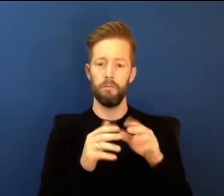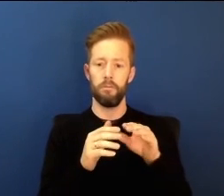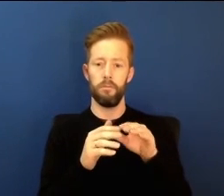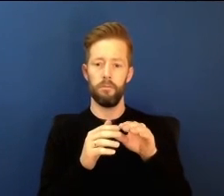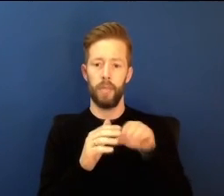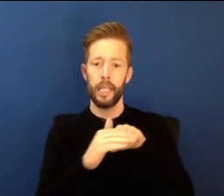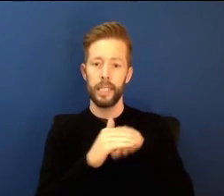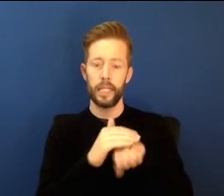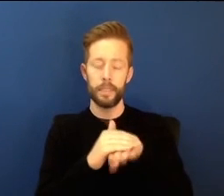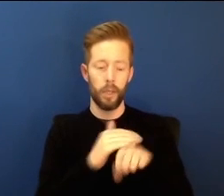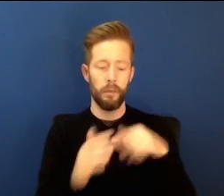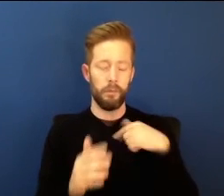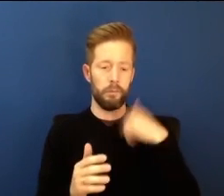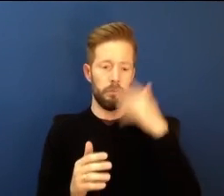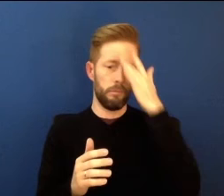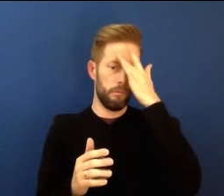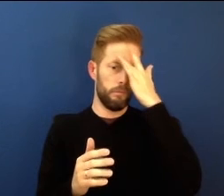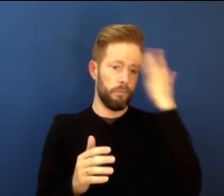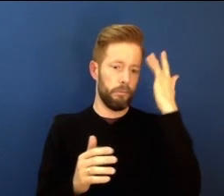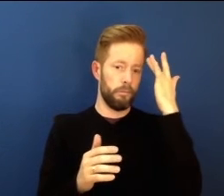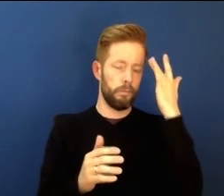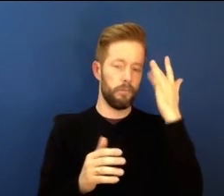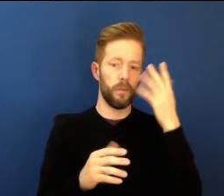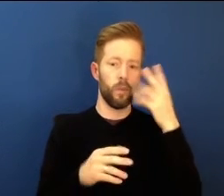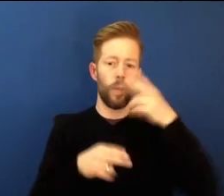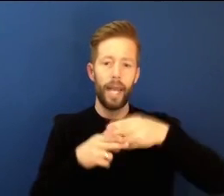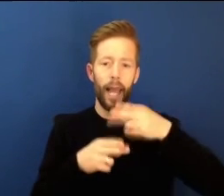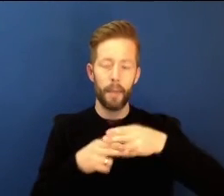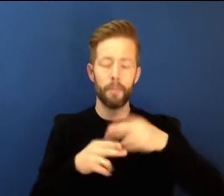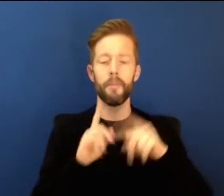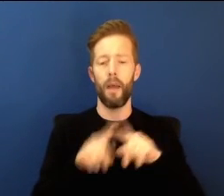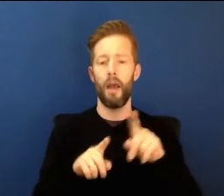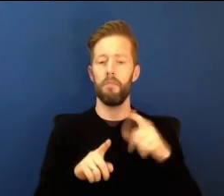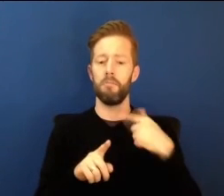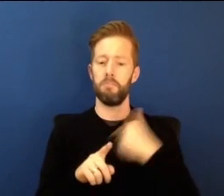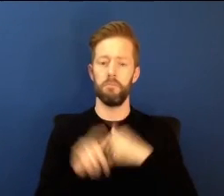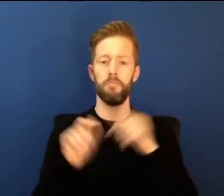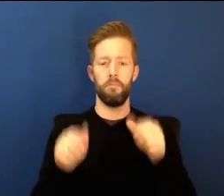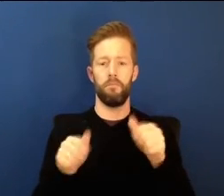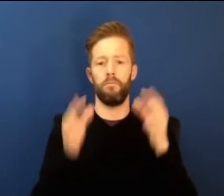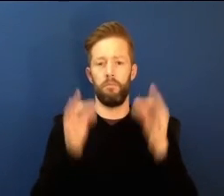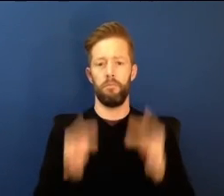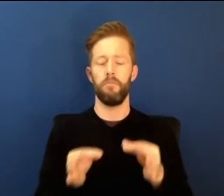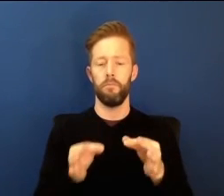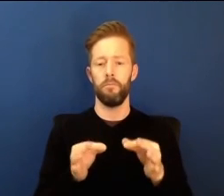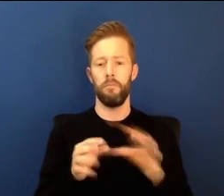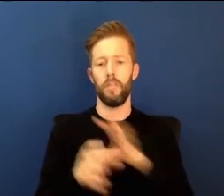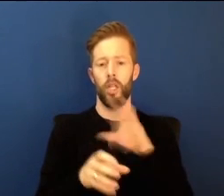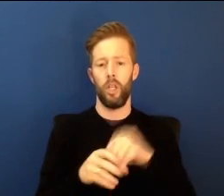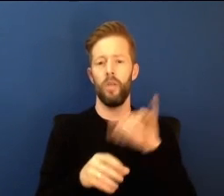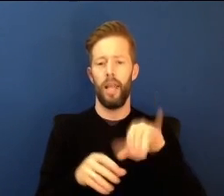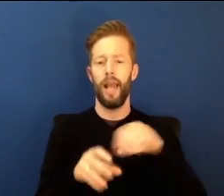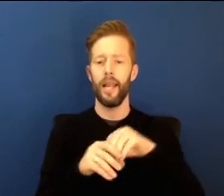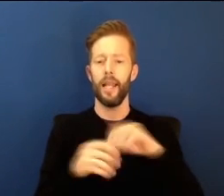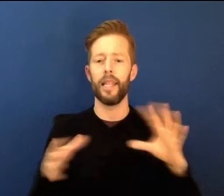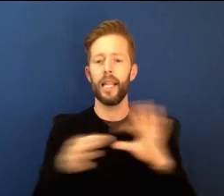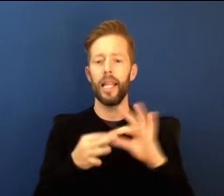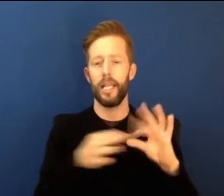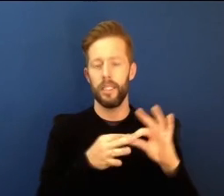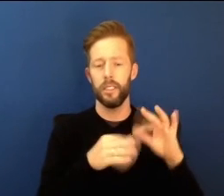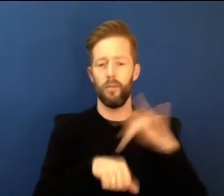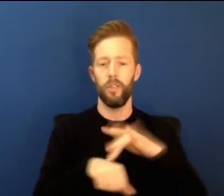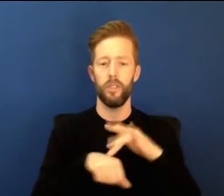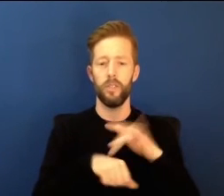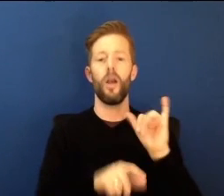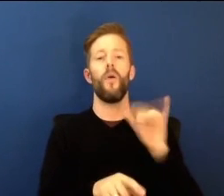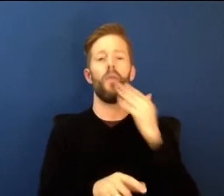supposed to be accessible. And I'm blanking on the name, but we can include that in